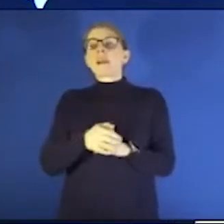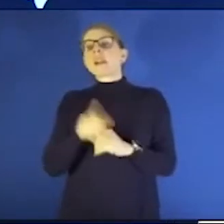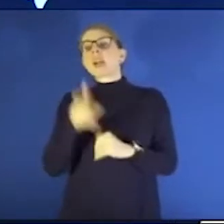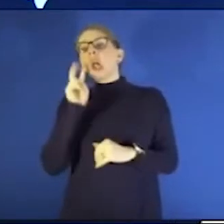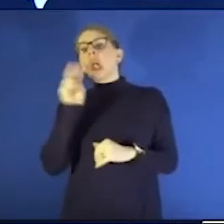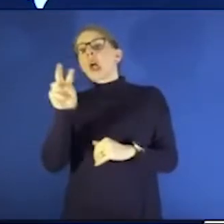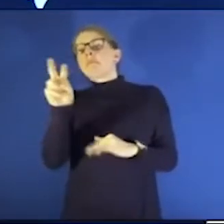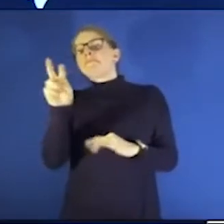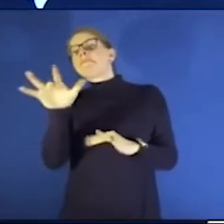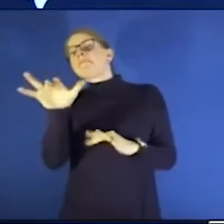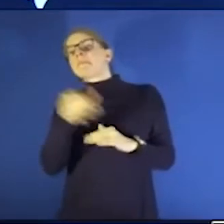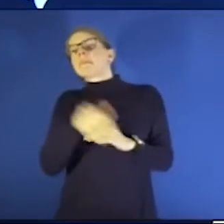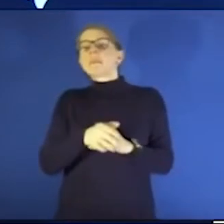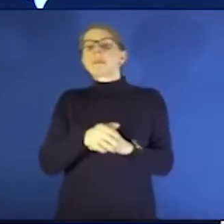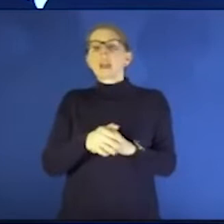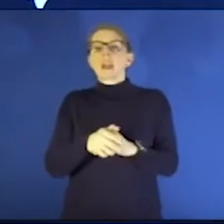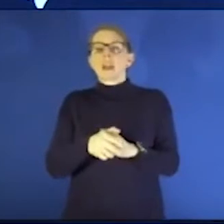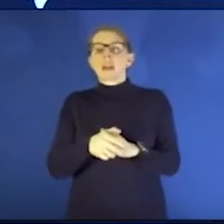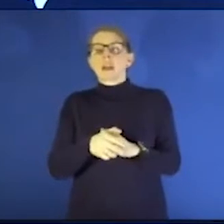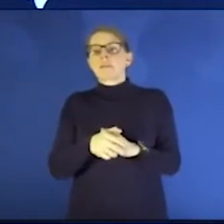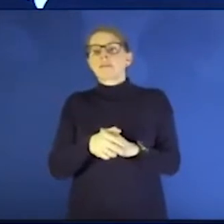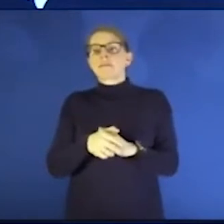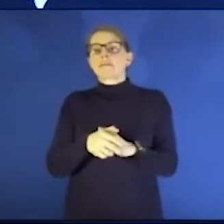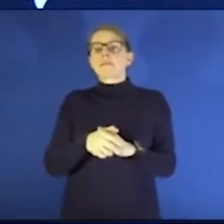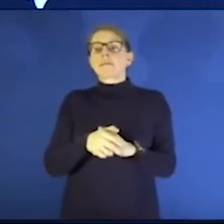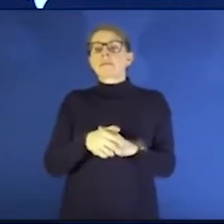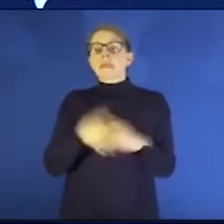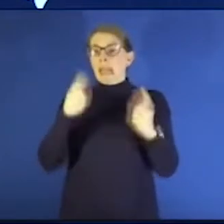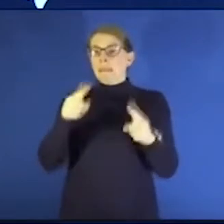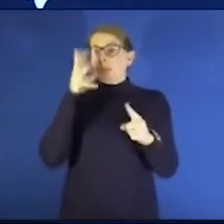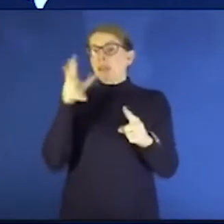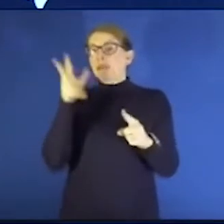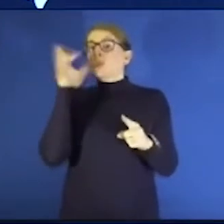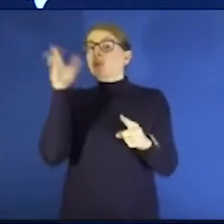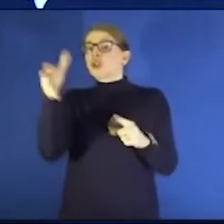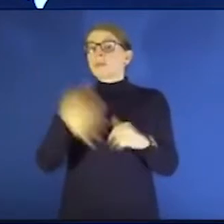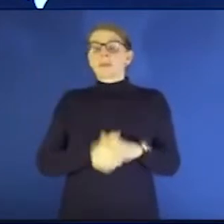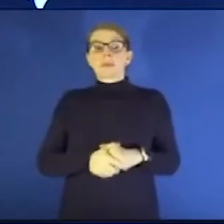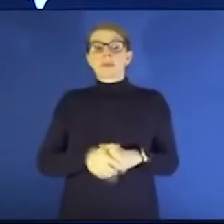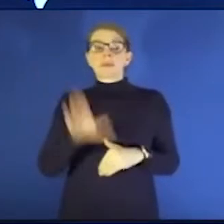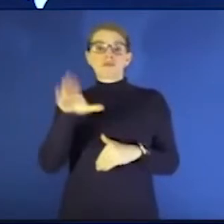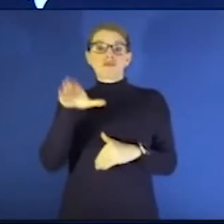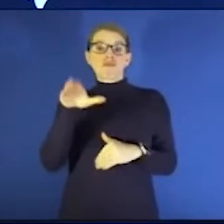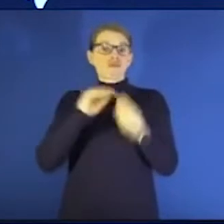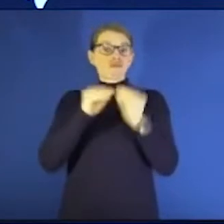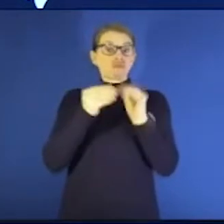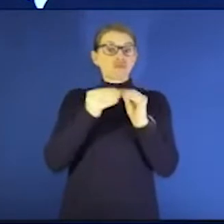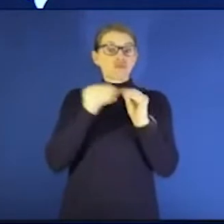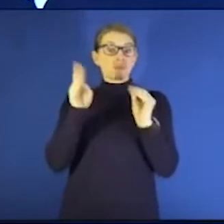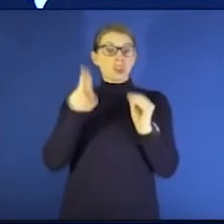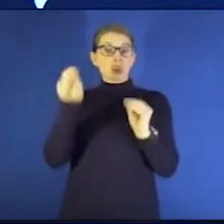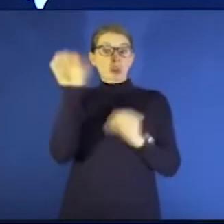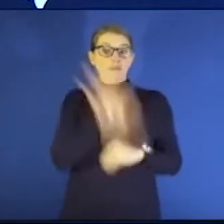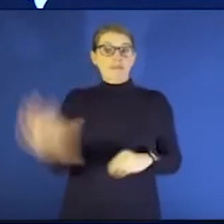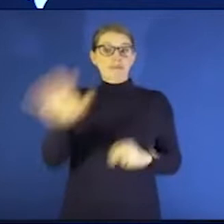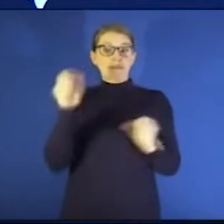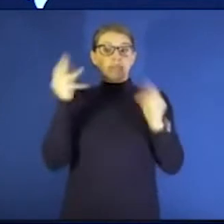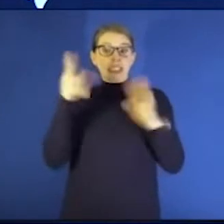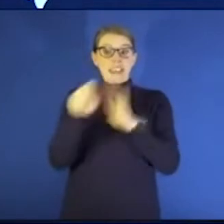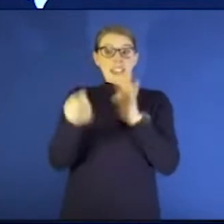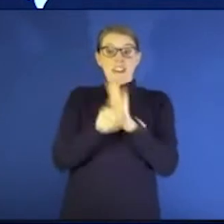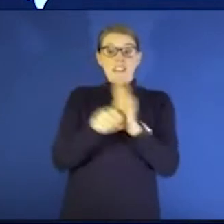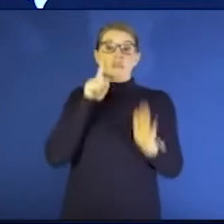bend, what's around the river bend? And I think what you can say is, look, the numbers across the country in many states for Omicron infections are down